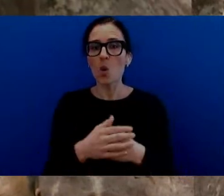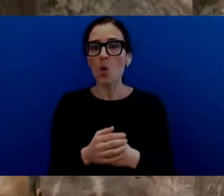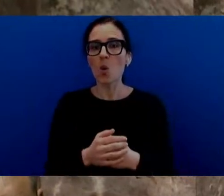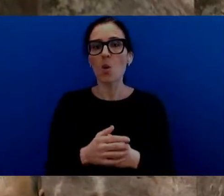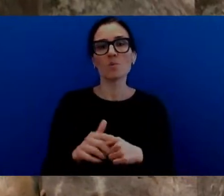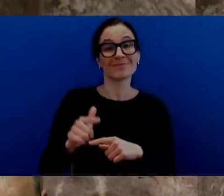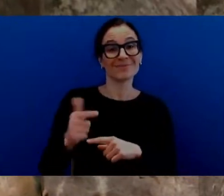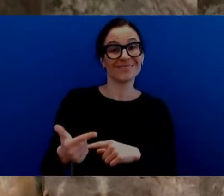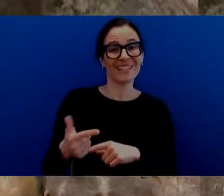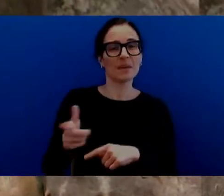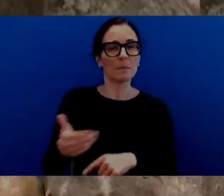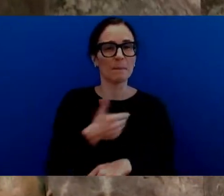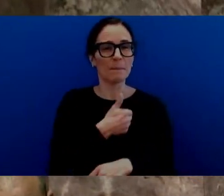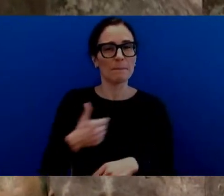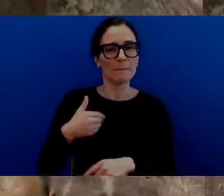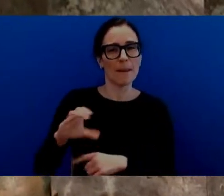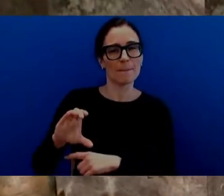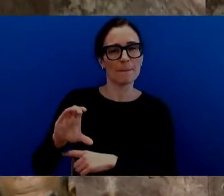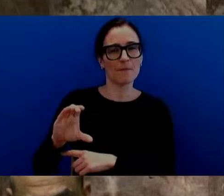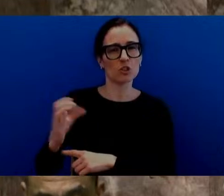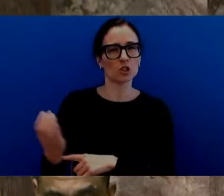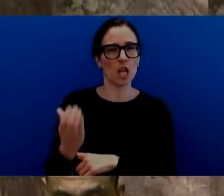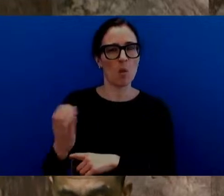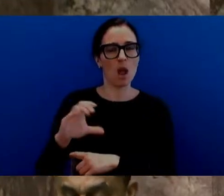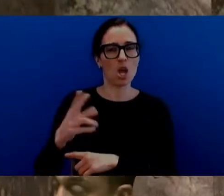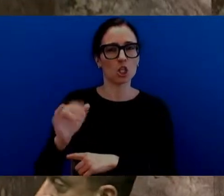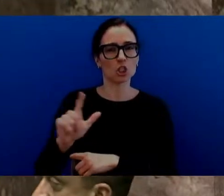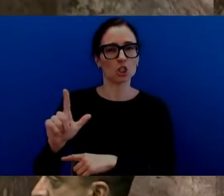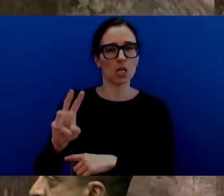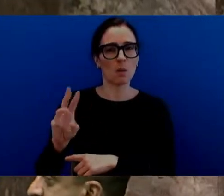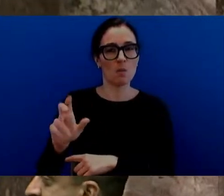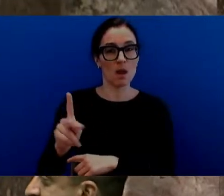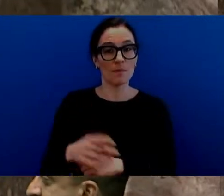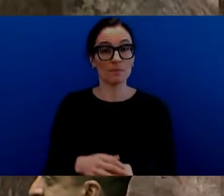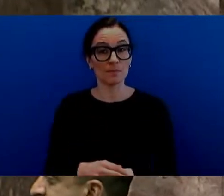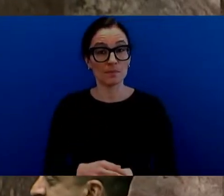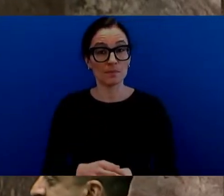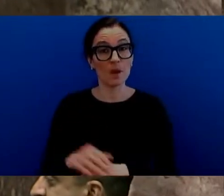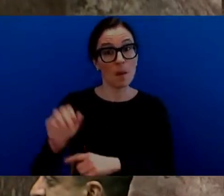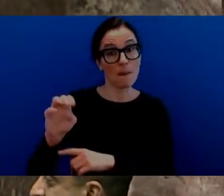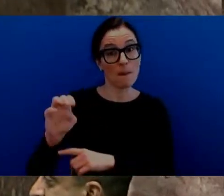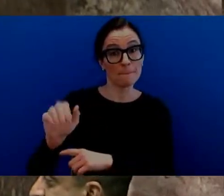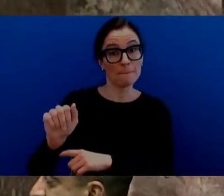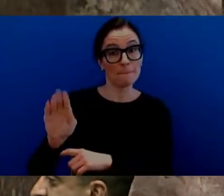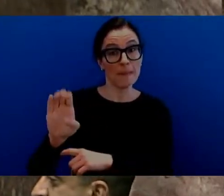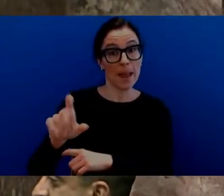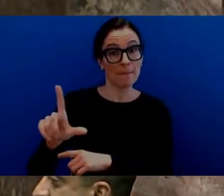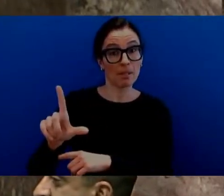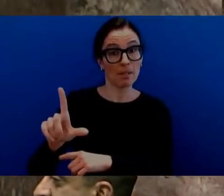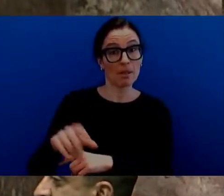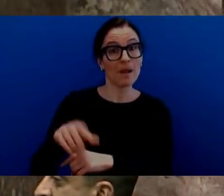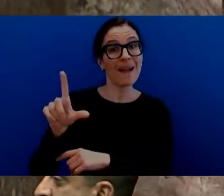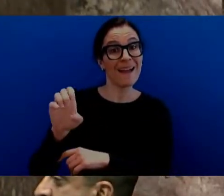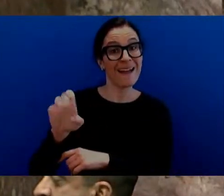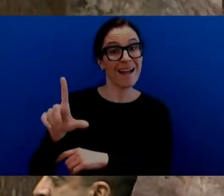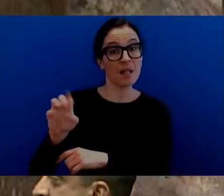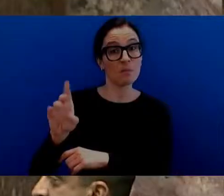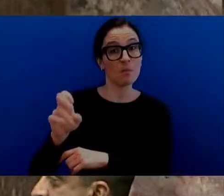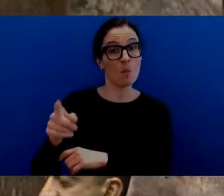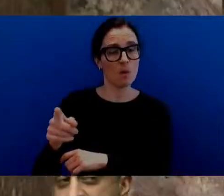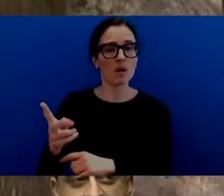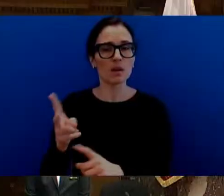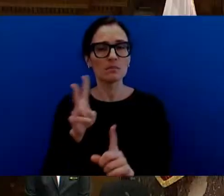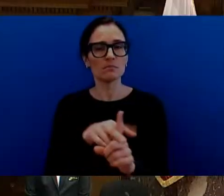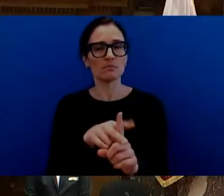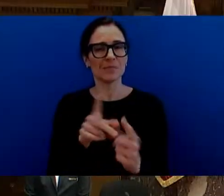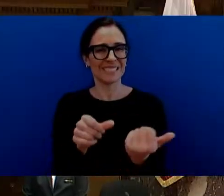Mabel Elmore, member for Vancouver Kensington Electoral District, be appointed Deputy Speaker for this session of the Assembly. You have heard the